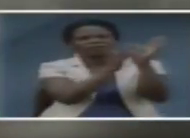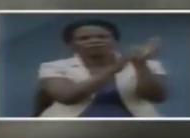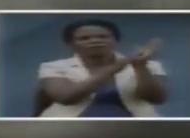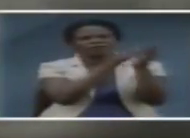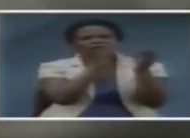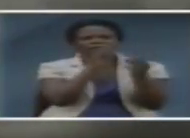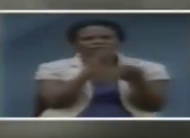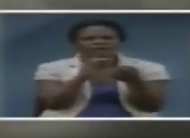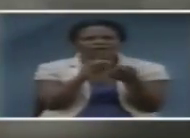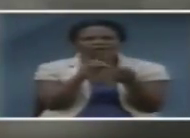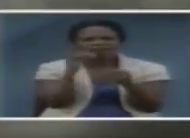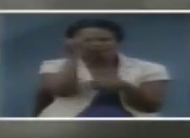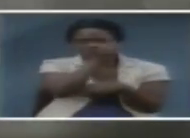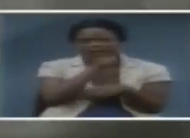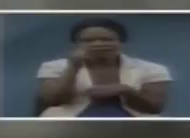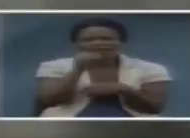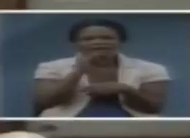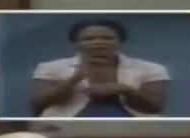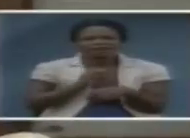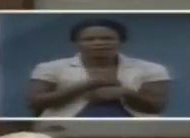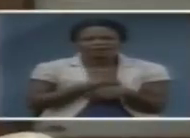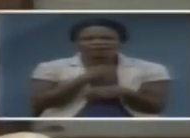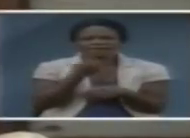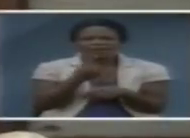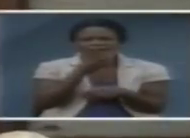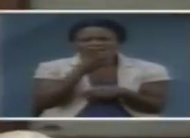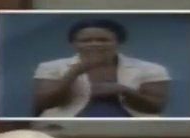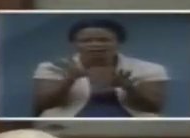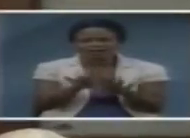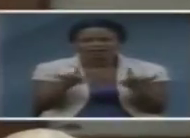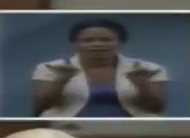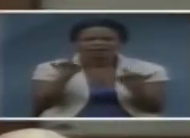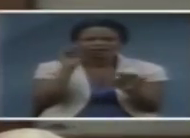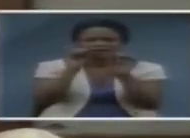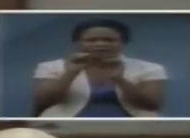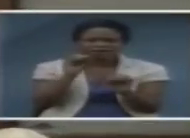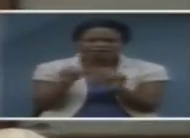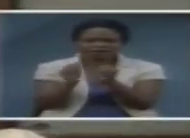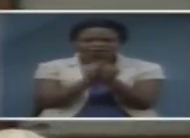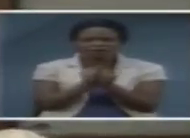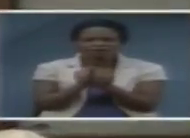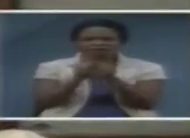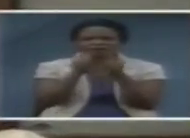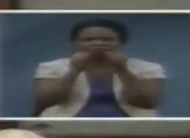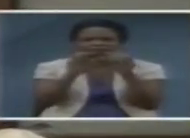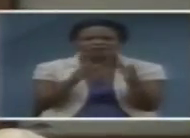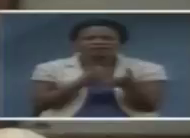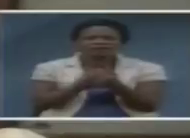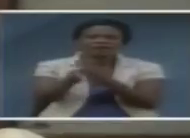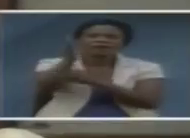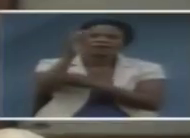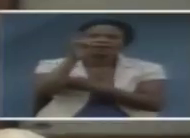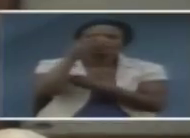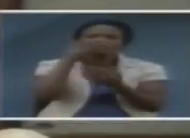free. Africa is our own motherland. Fashioned in a